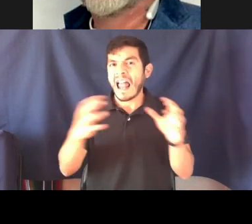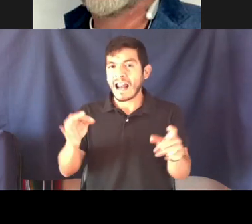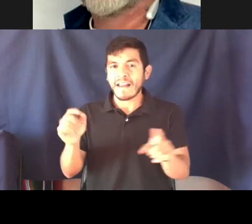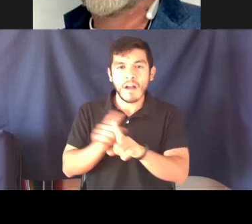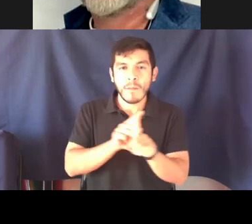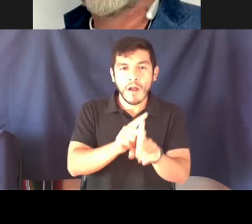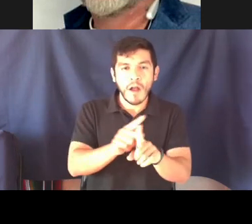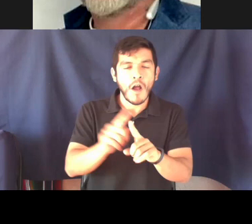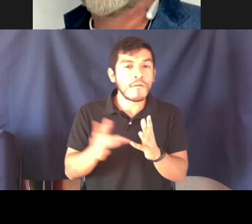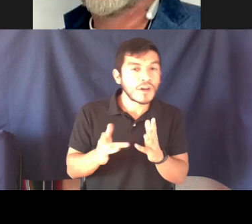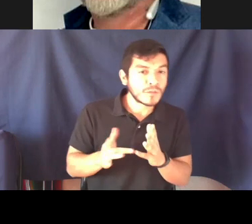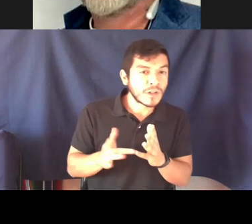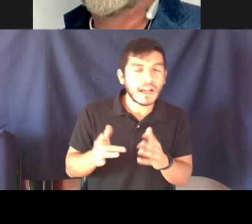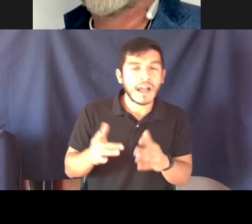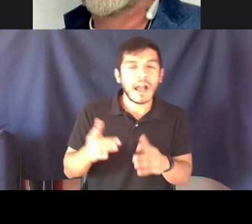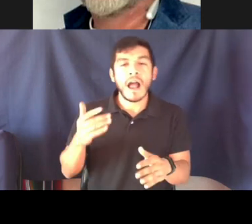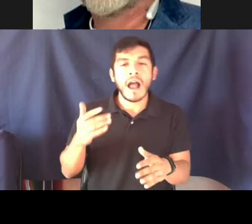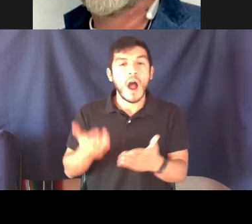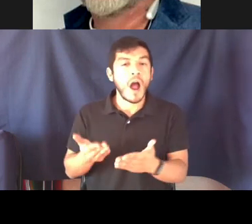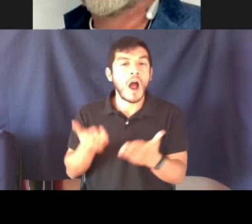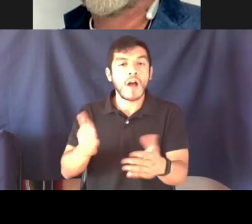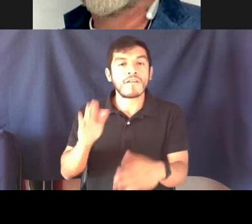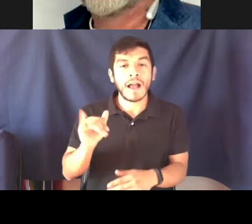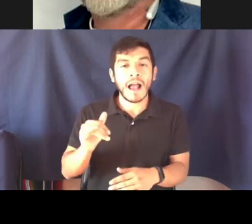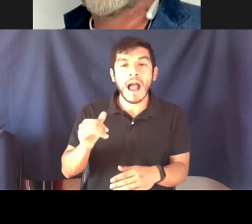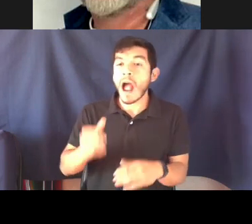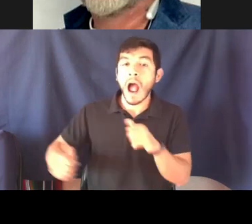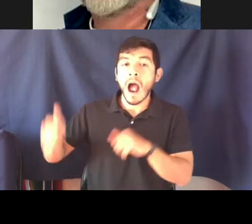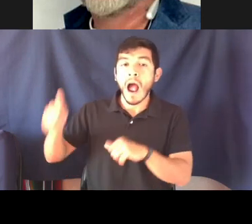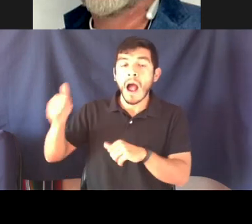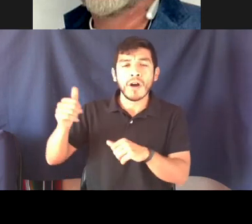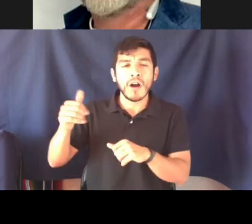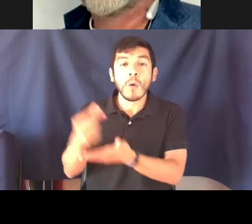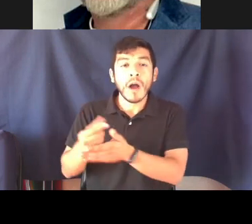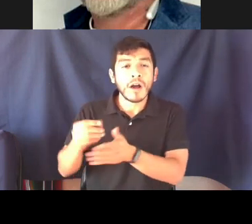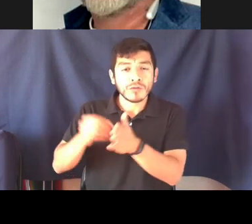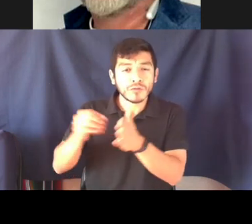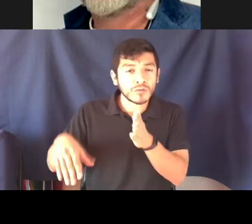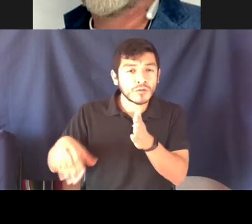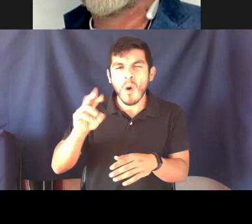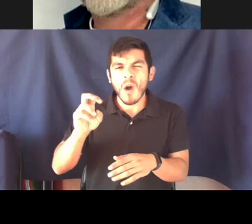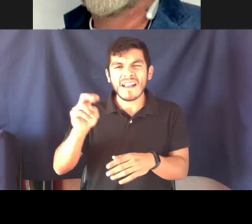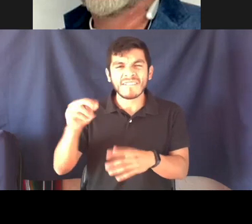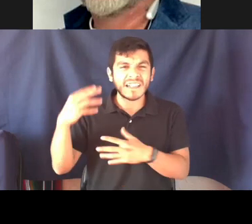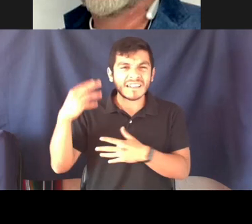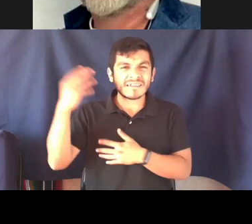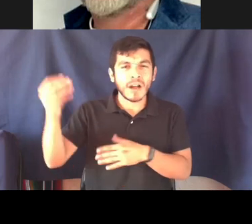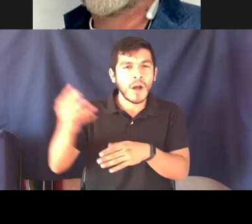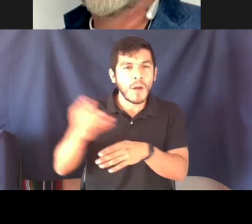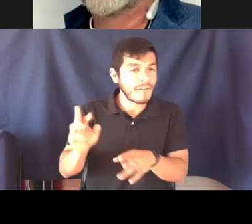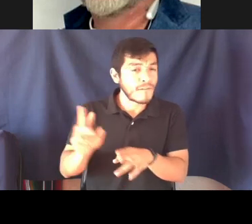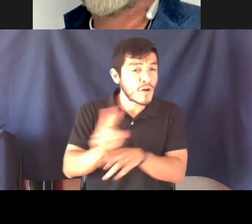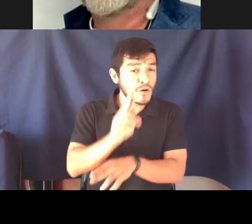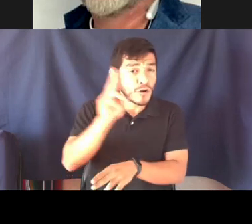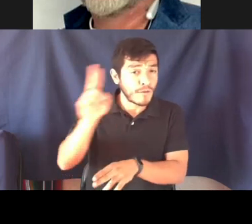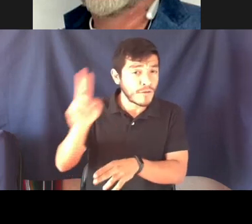by upperclassmen or grad students or even external partners of the university. I feel like a lot of this group's work maybe